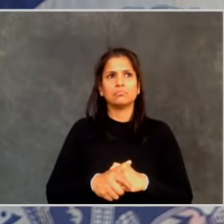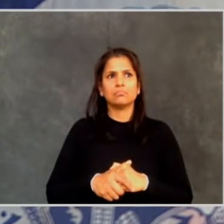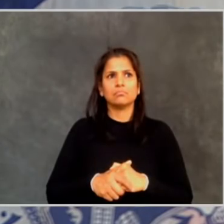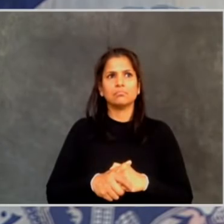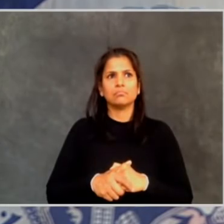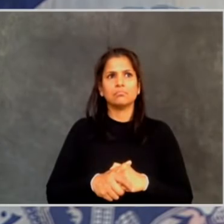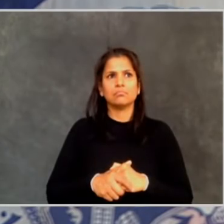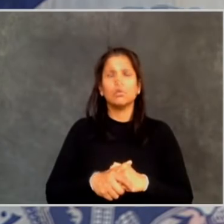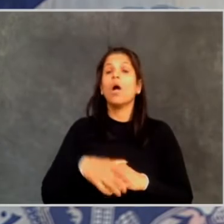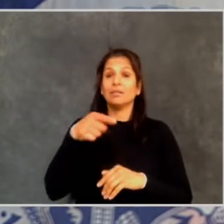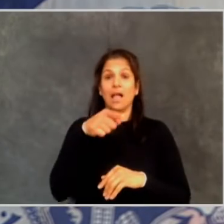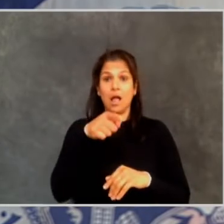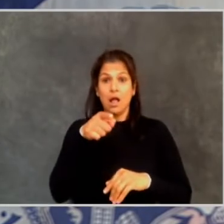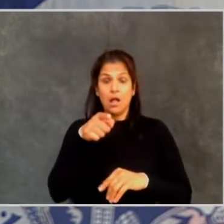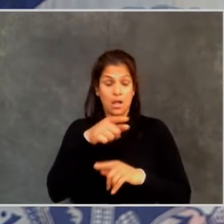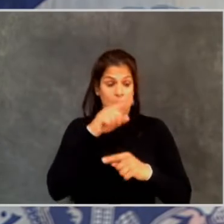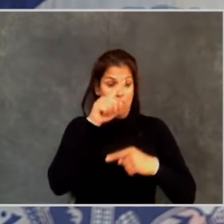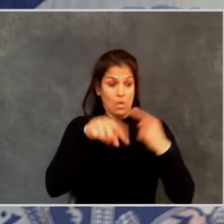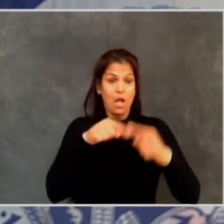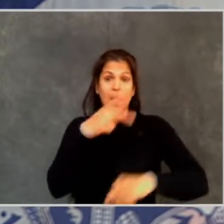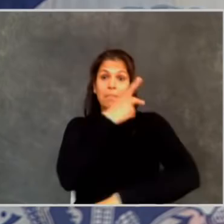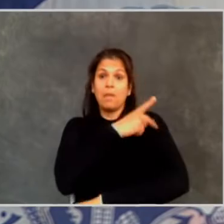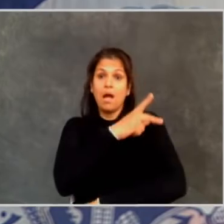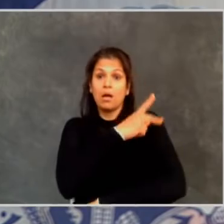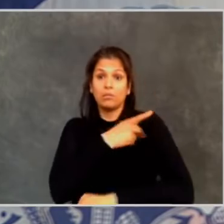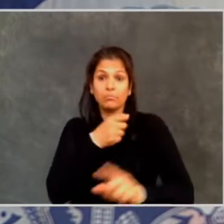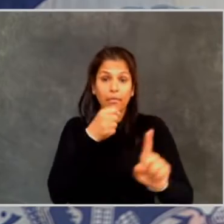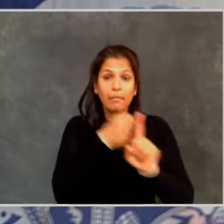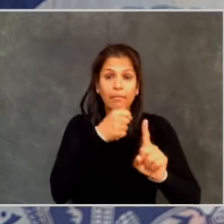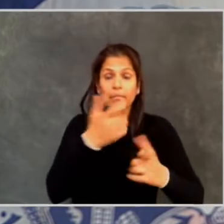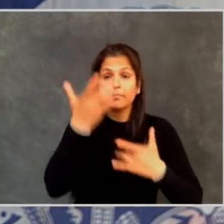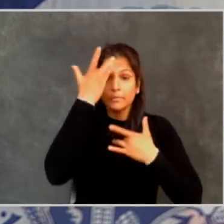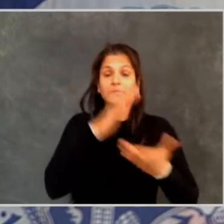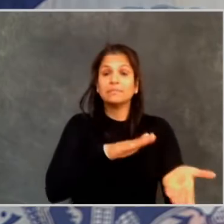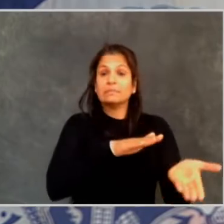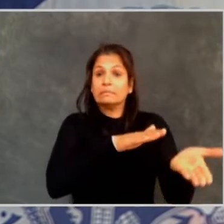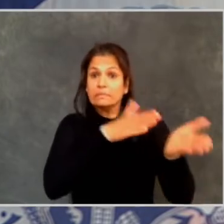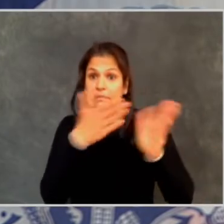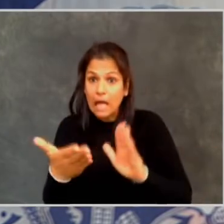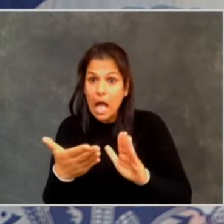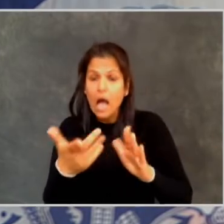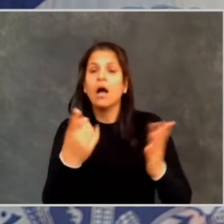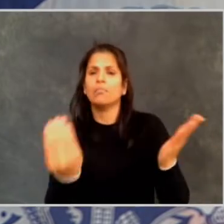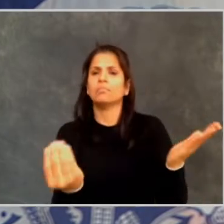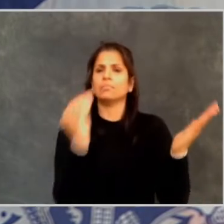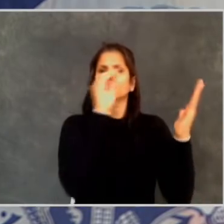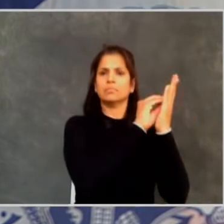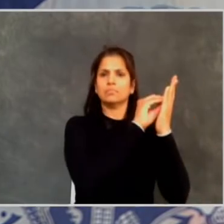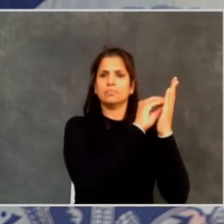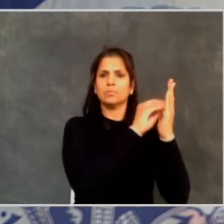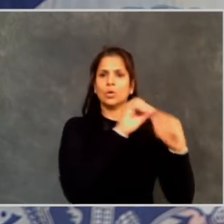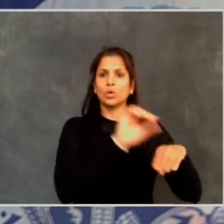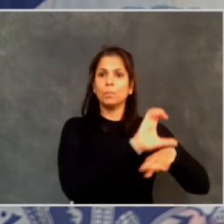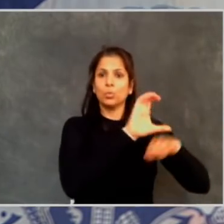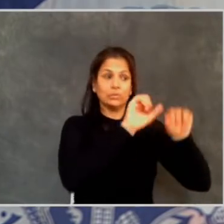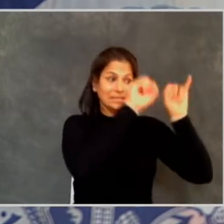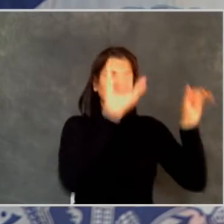about trying to be careful to draw conclusions when we thought we actually had enough